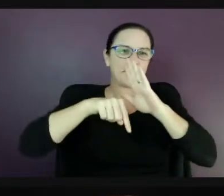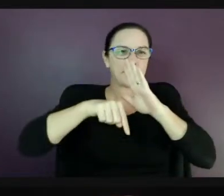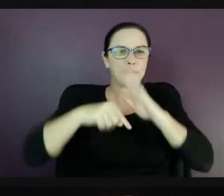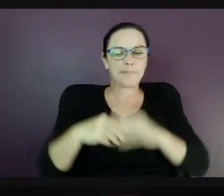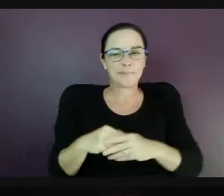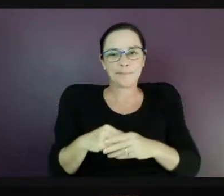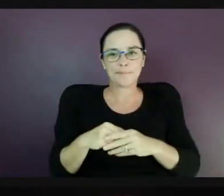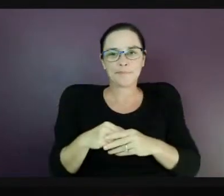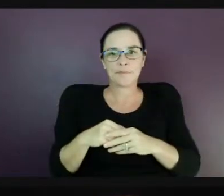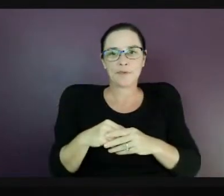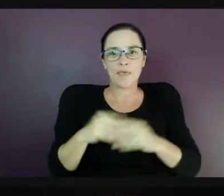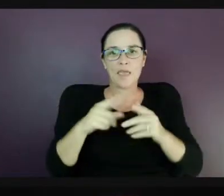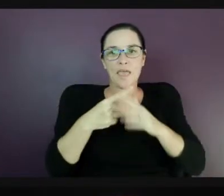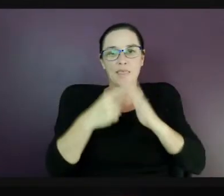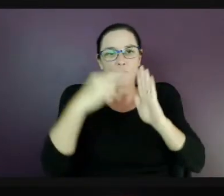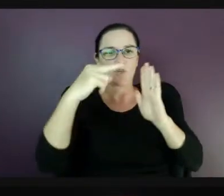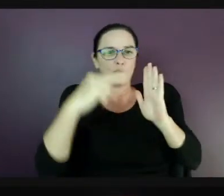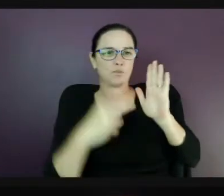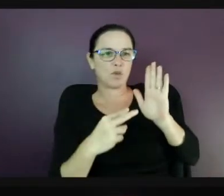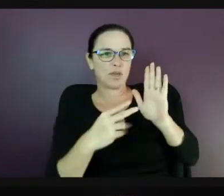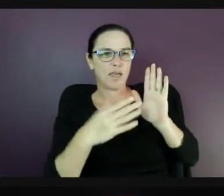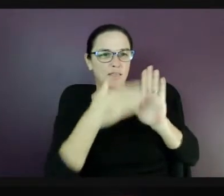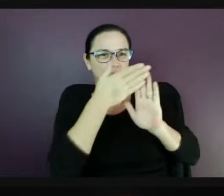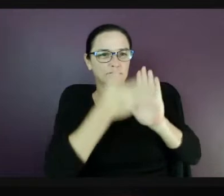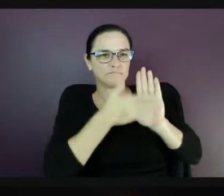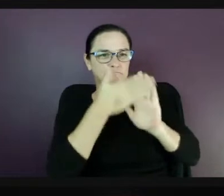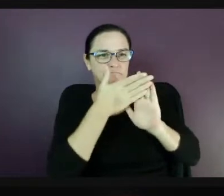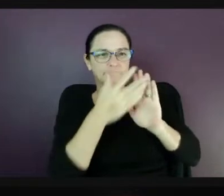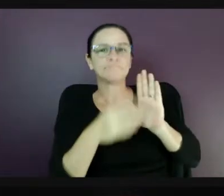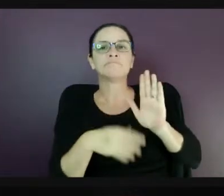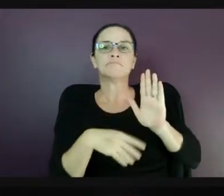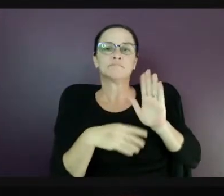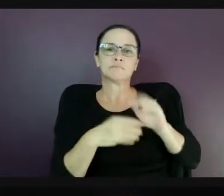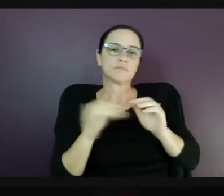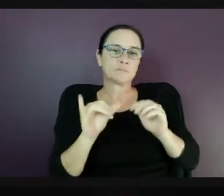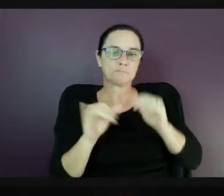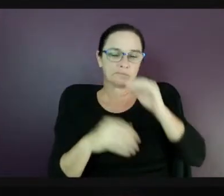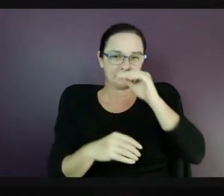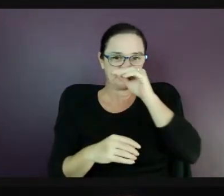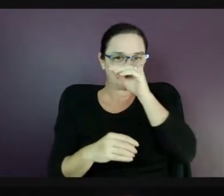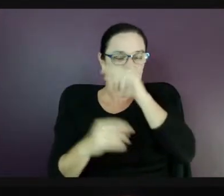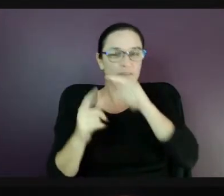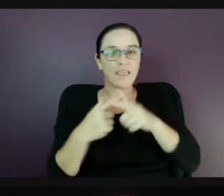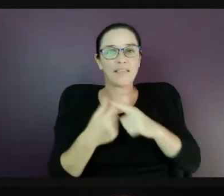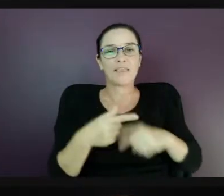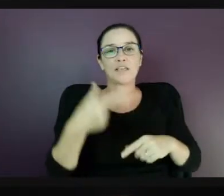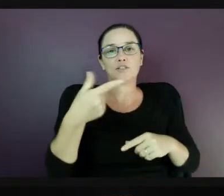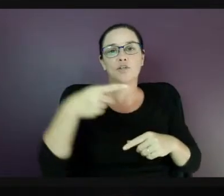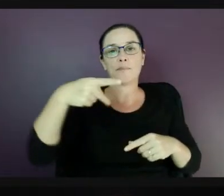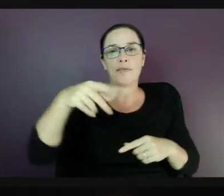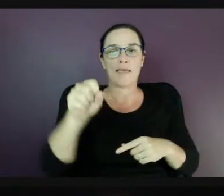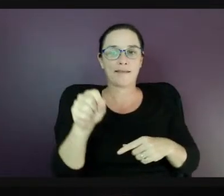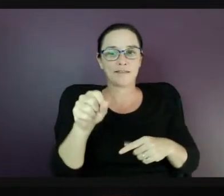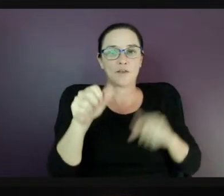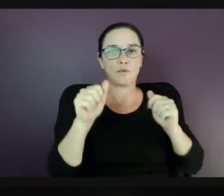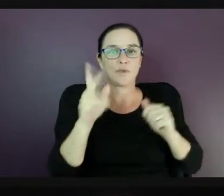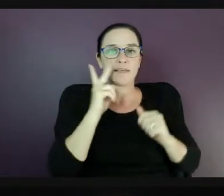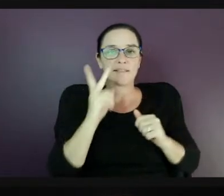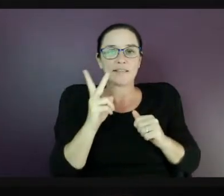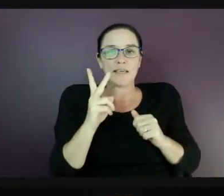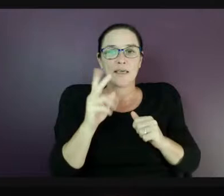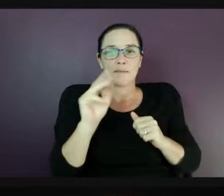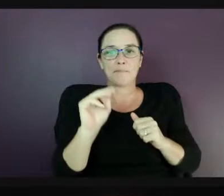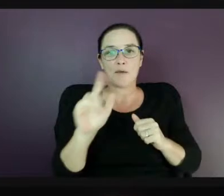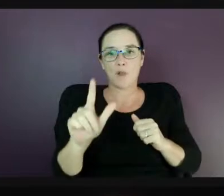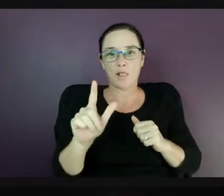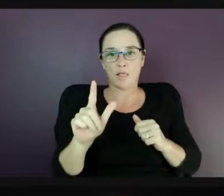in cross-section up there. And finally, the GPS on Mauna Loa. So we see Mauna Loa,